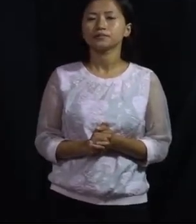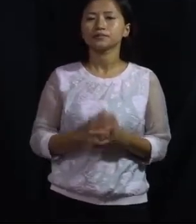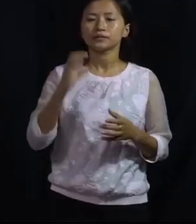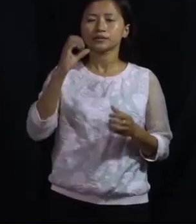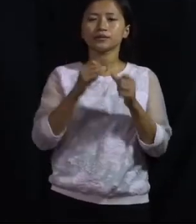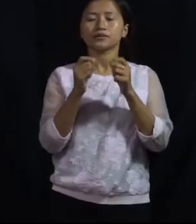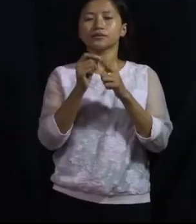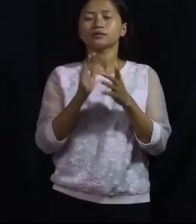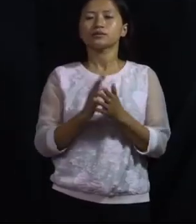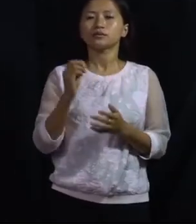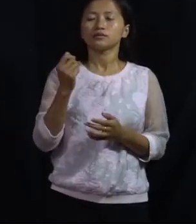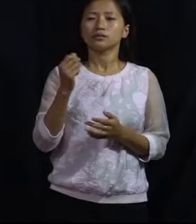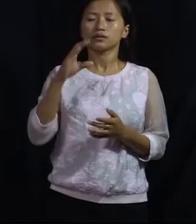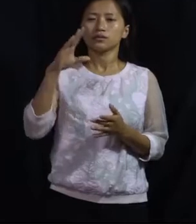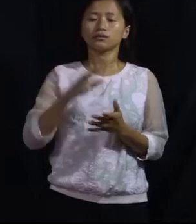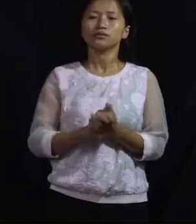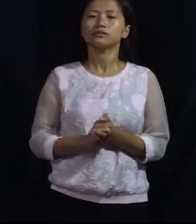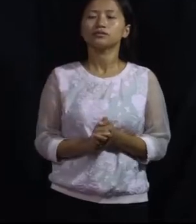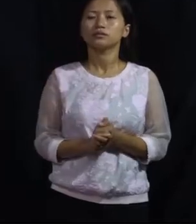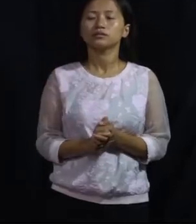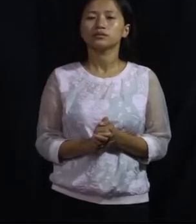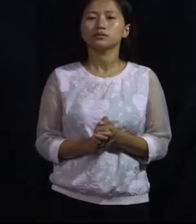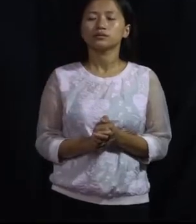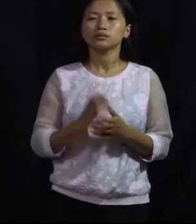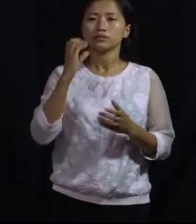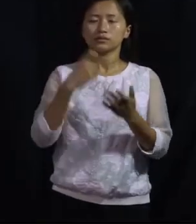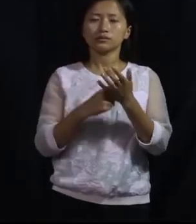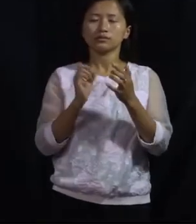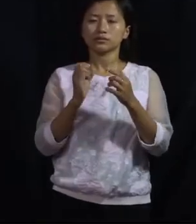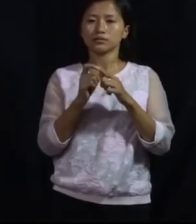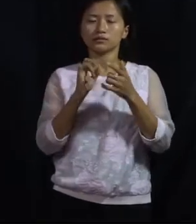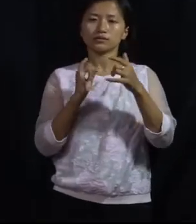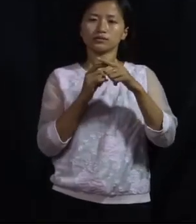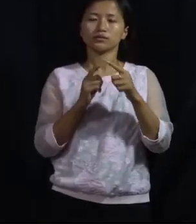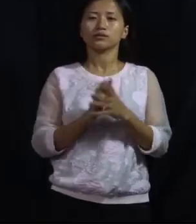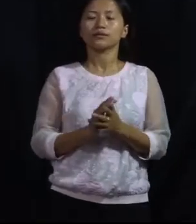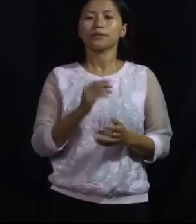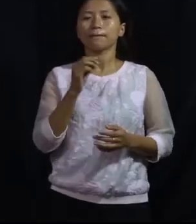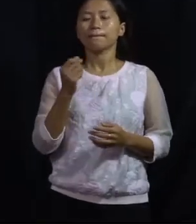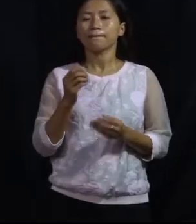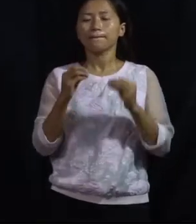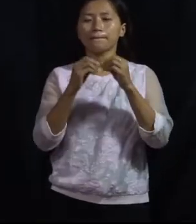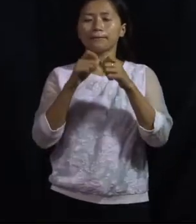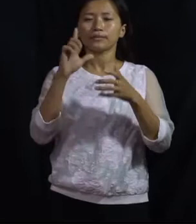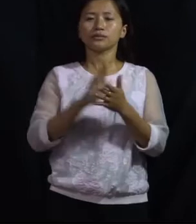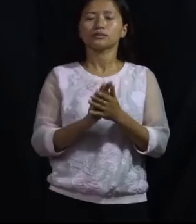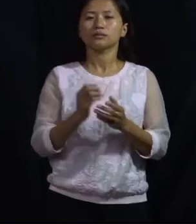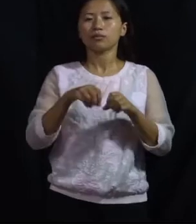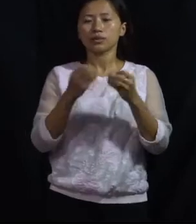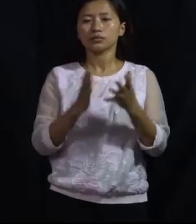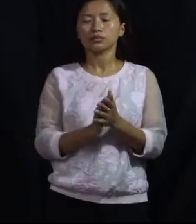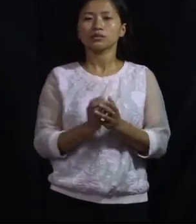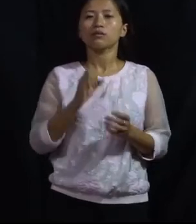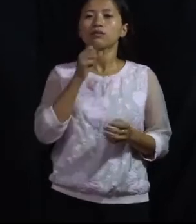Capital account. In your capital account, that is on the credit side, you have balance brought down, the old capital of